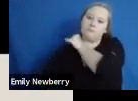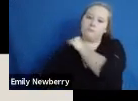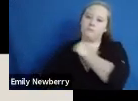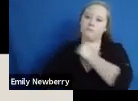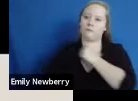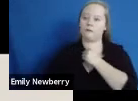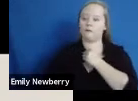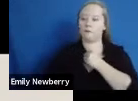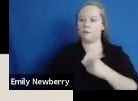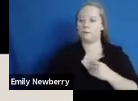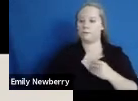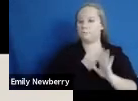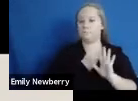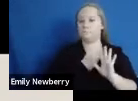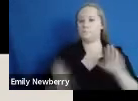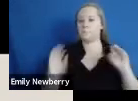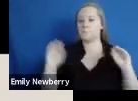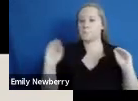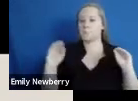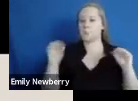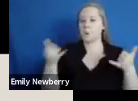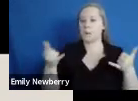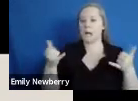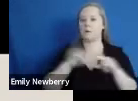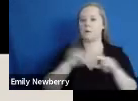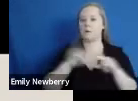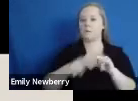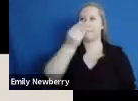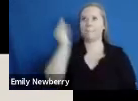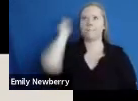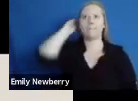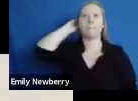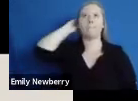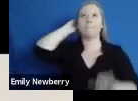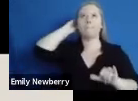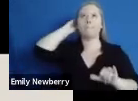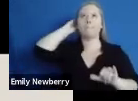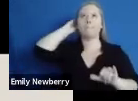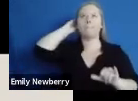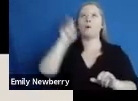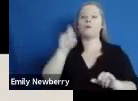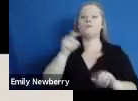Okay, well, no one for now, but keep your questions in mind, and we can